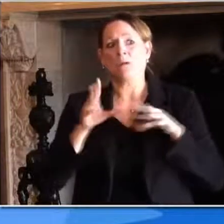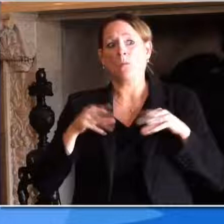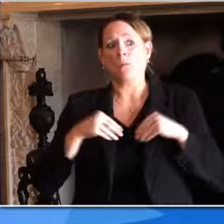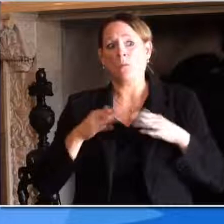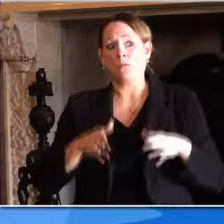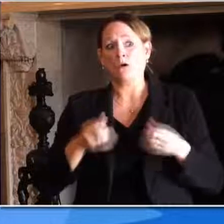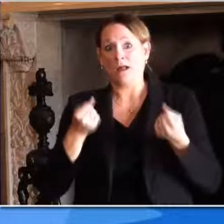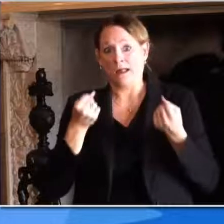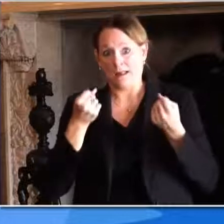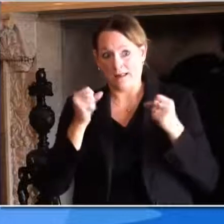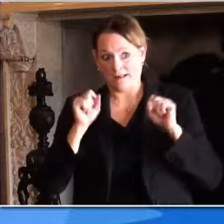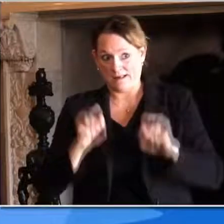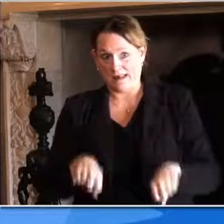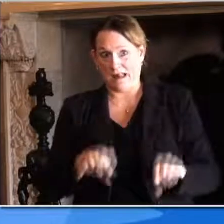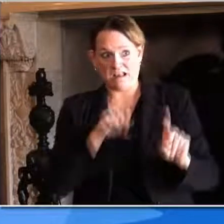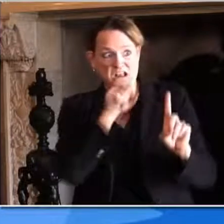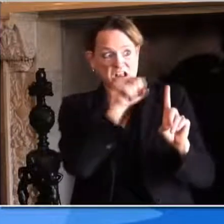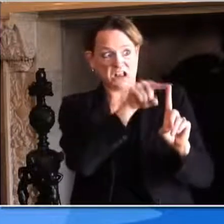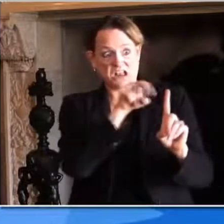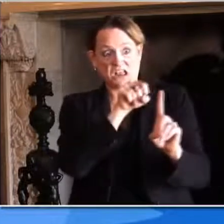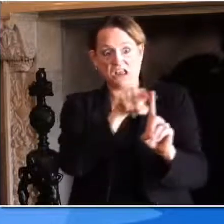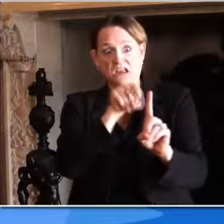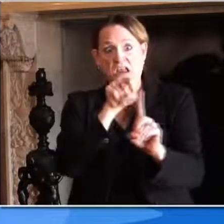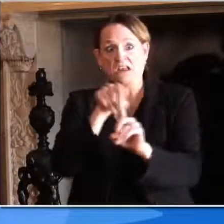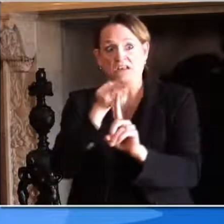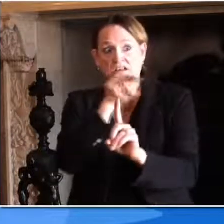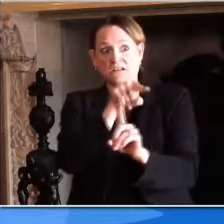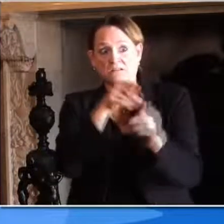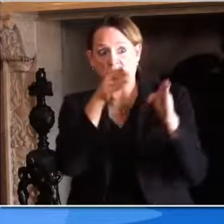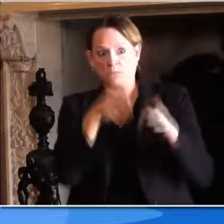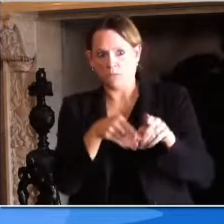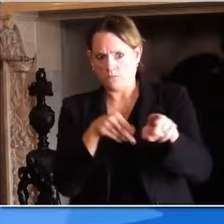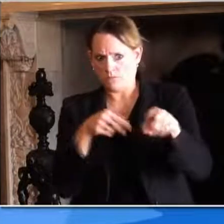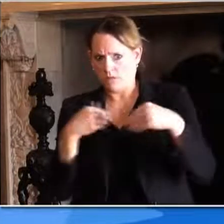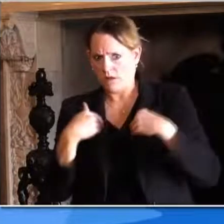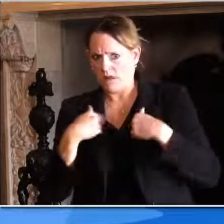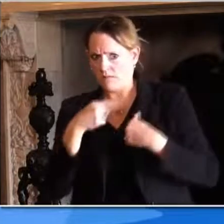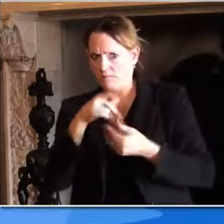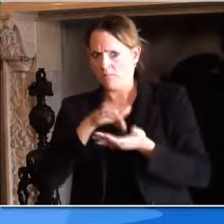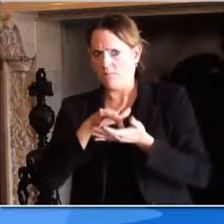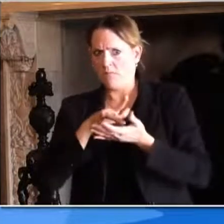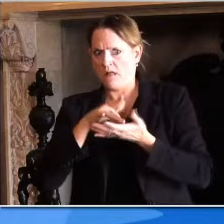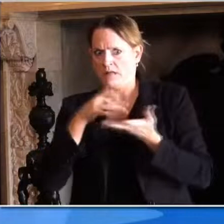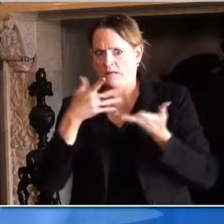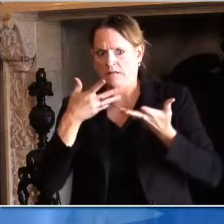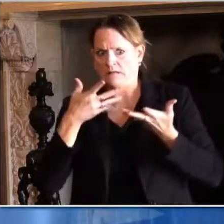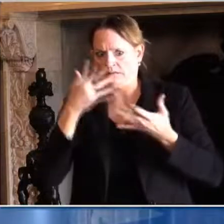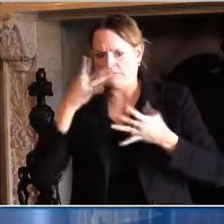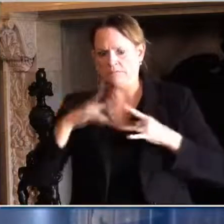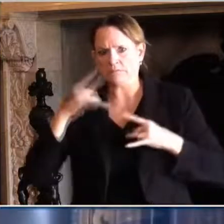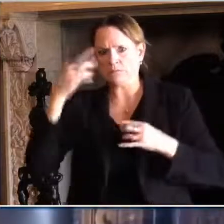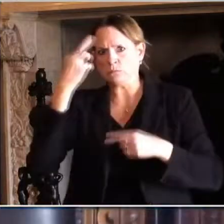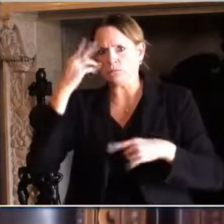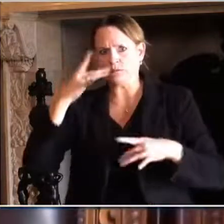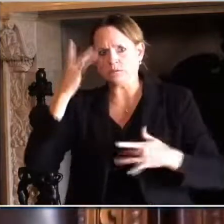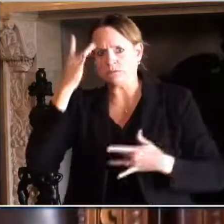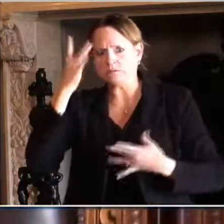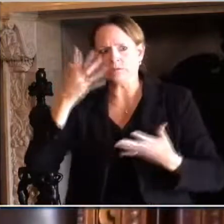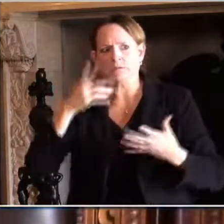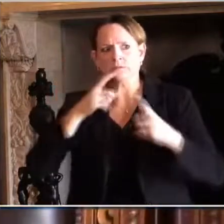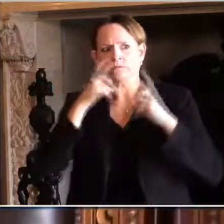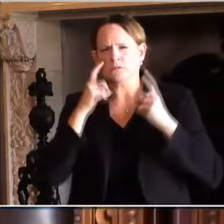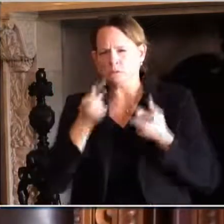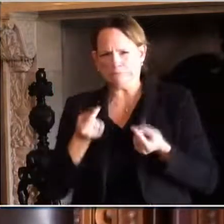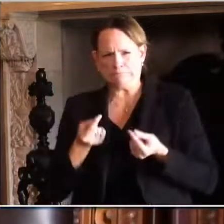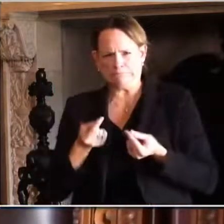needs and to validate that those needs are actually what they are? Sure, this is Brian Nelson-Stewin. I think, we've